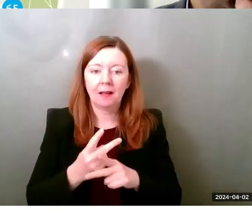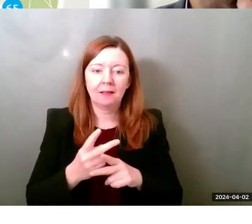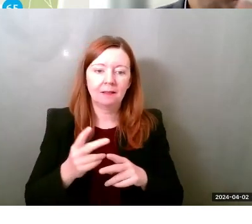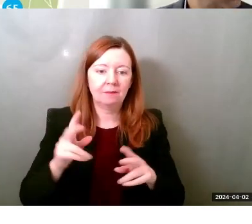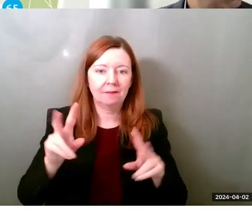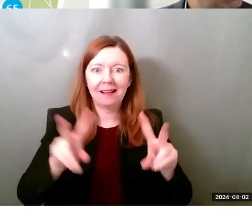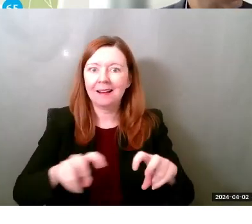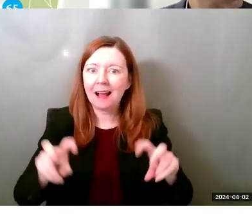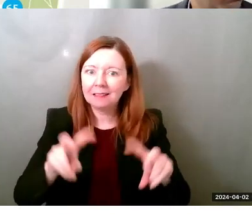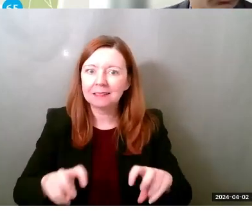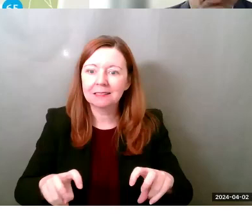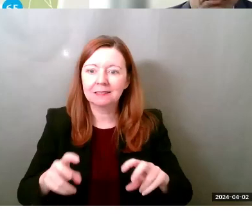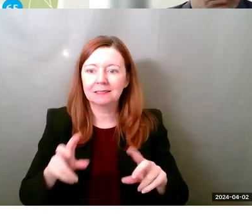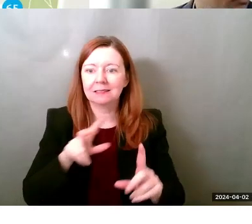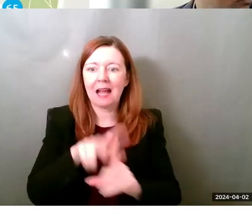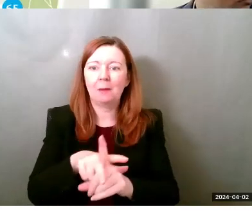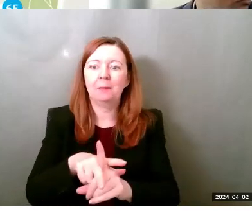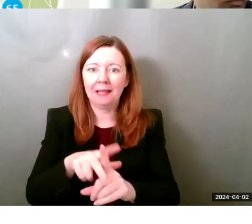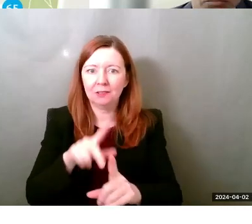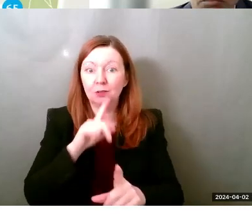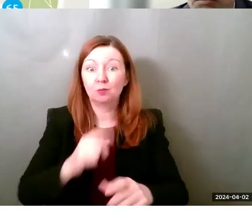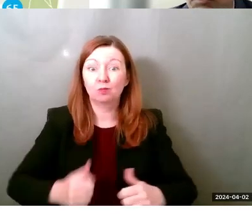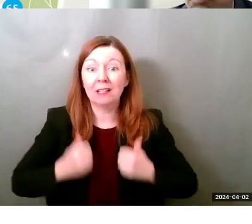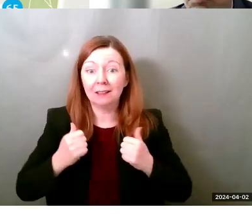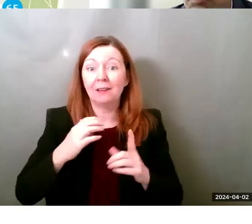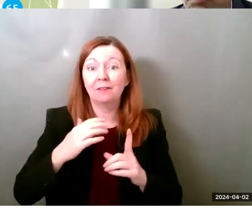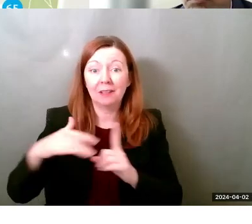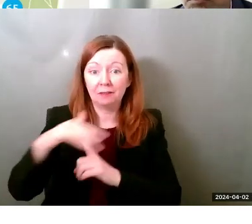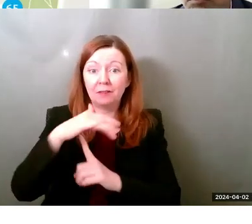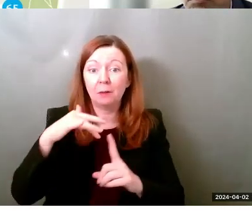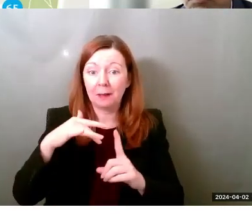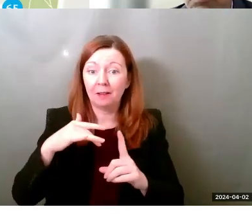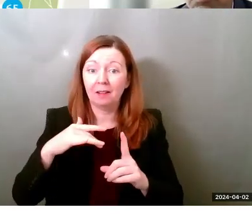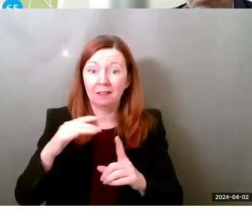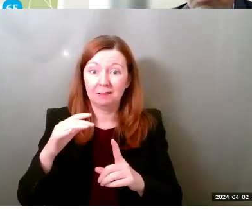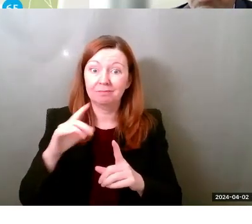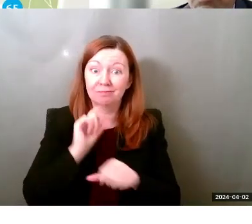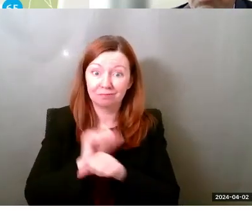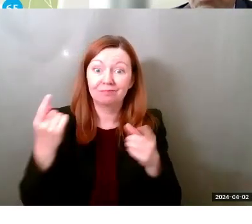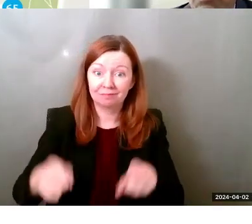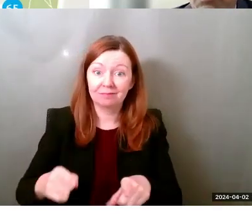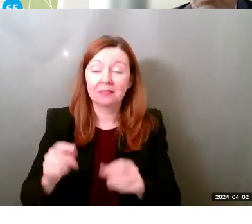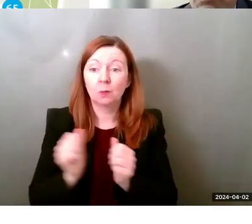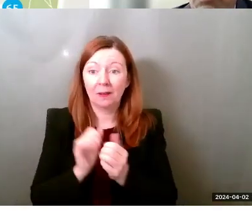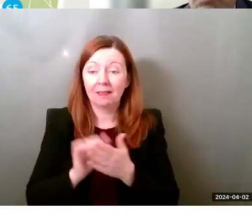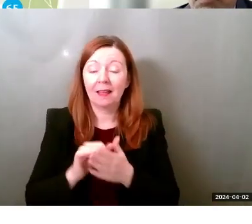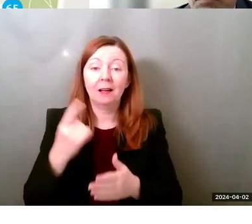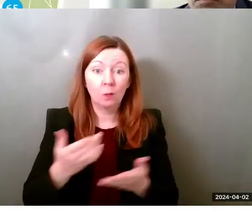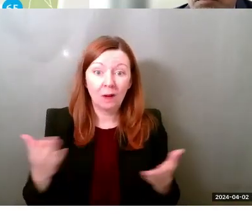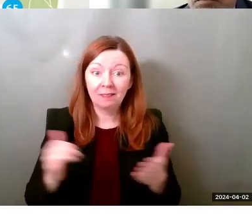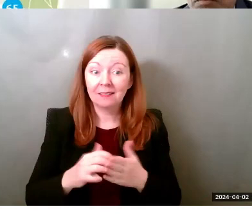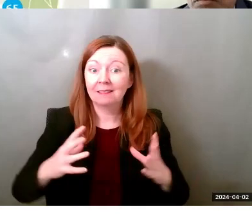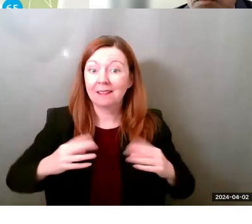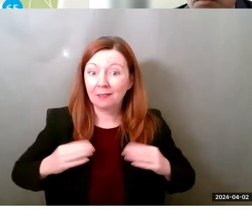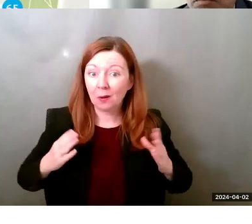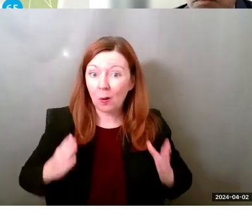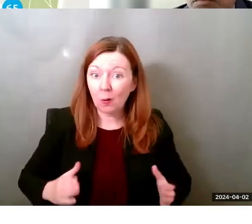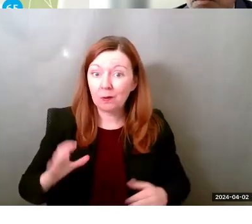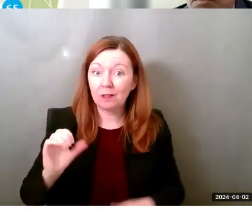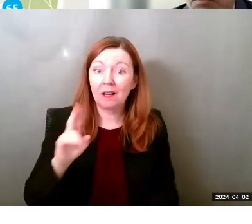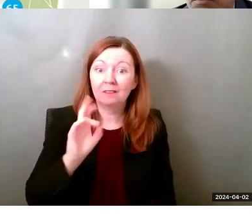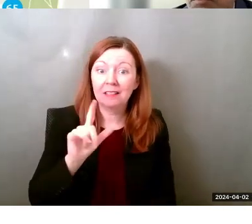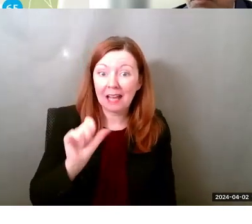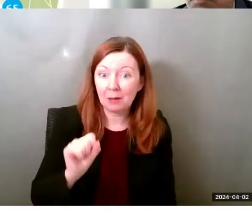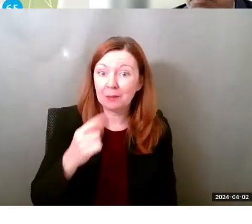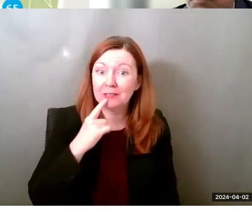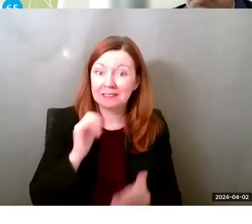application to real life environmental conditions with that, because one thing that the owner of the Capitals had